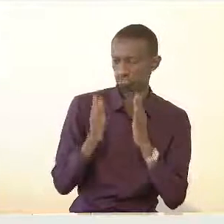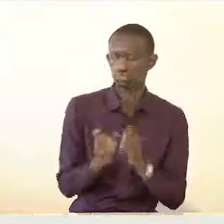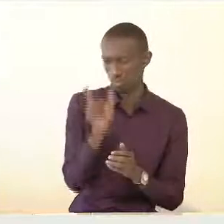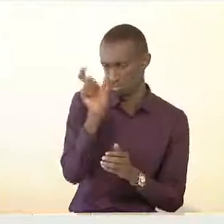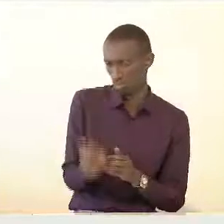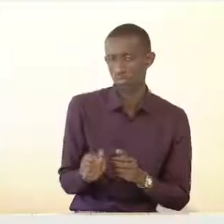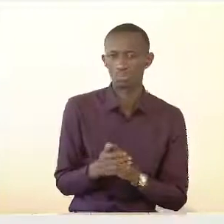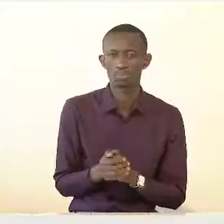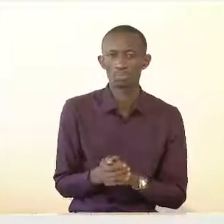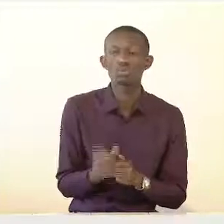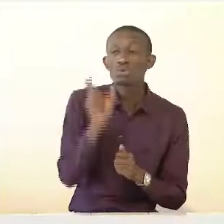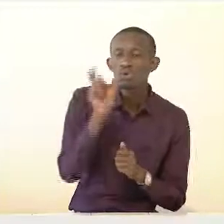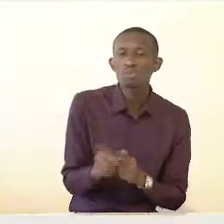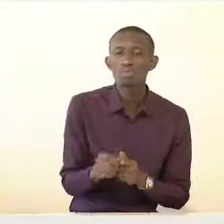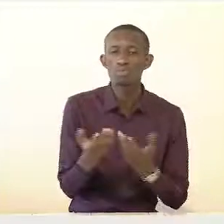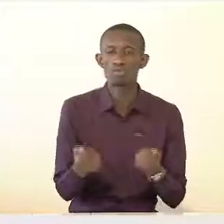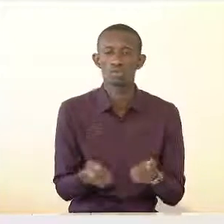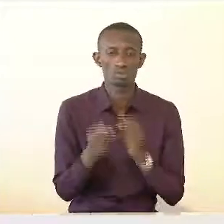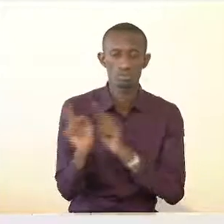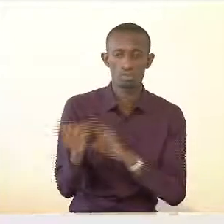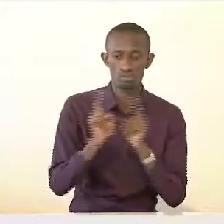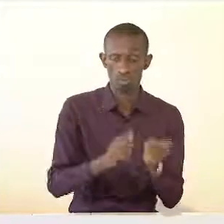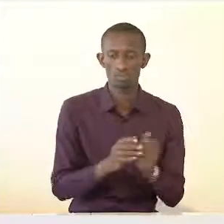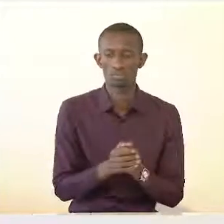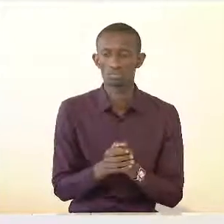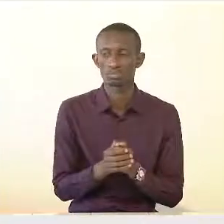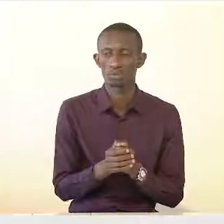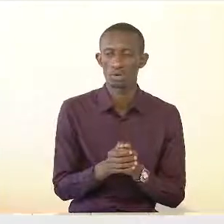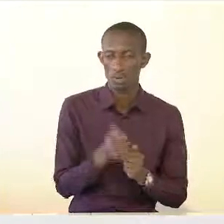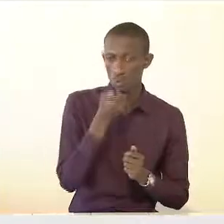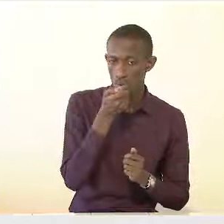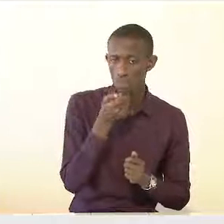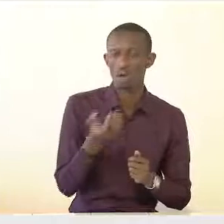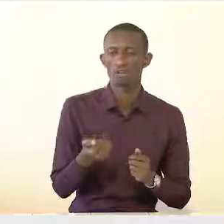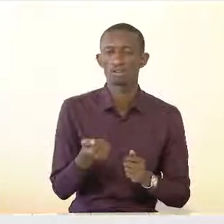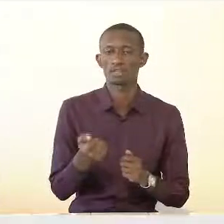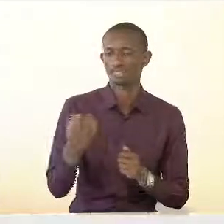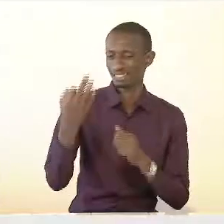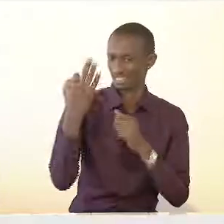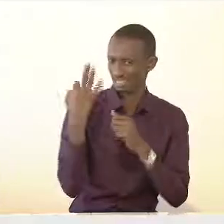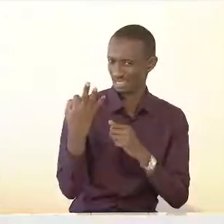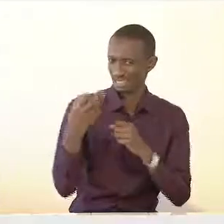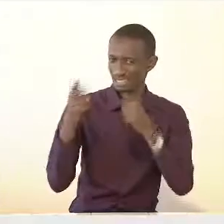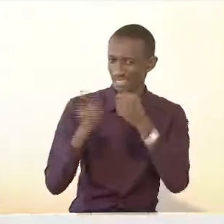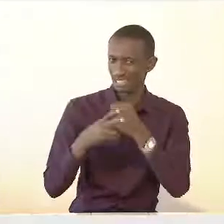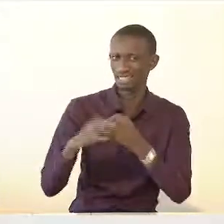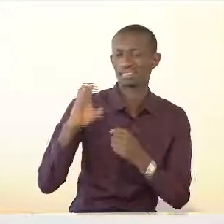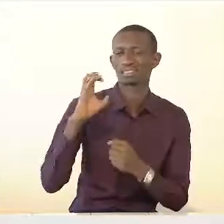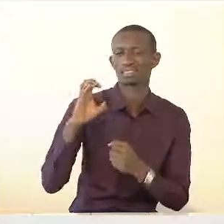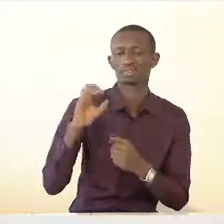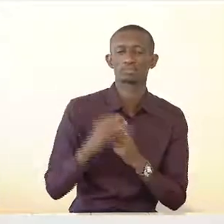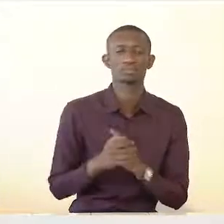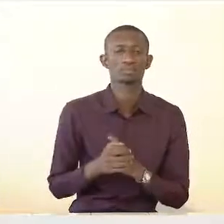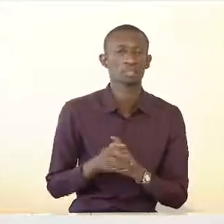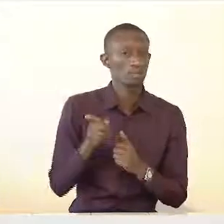mentioned, the normal body temperature in human is 37 degrees Celsius. So it means we are